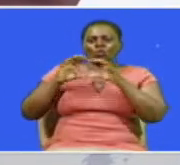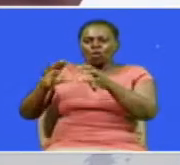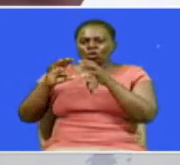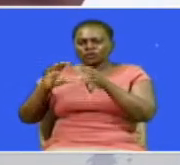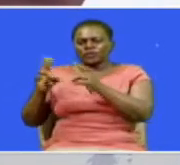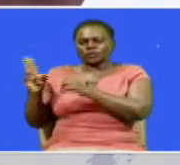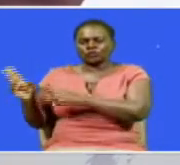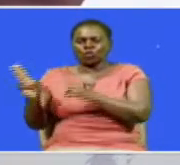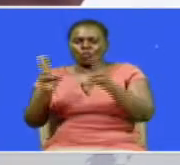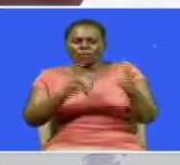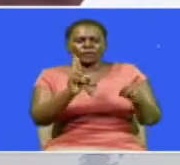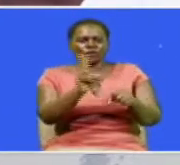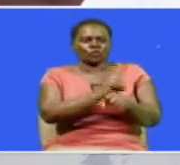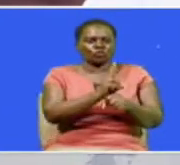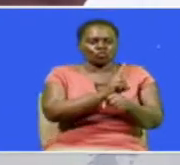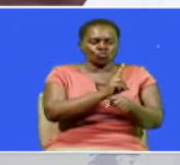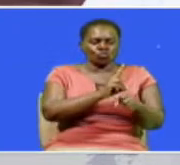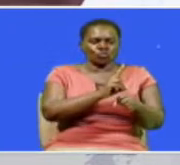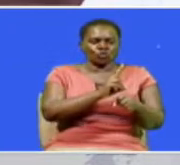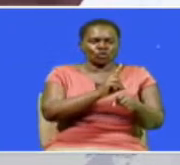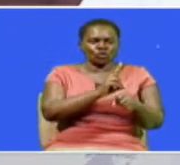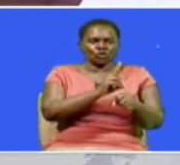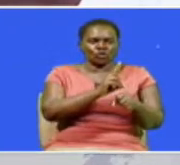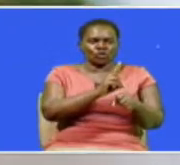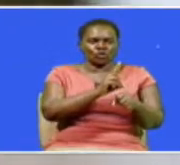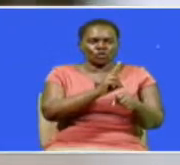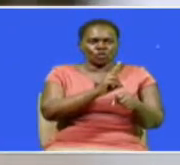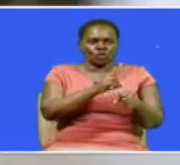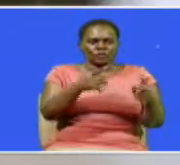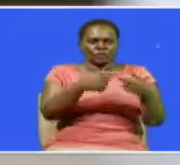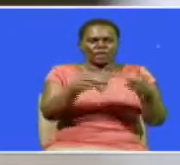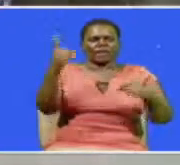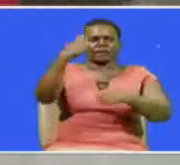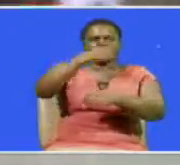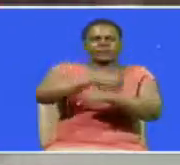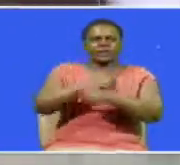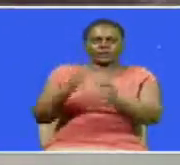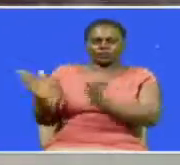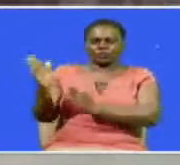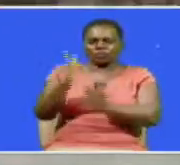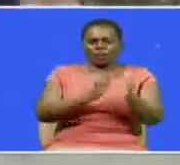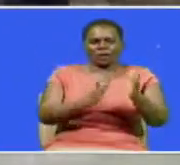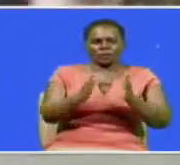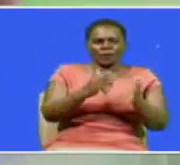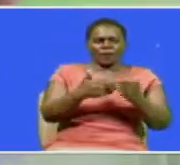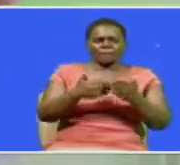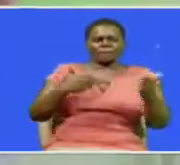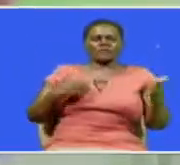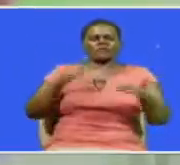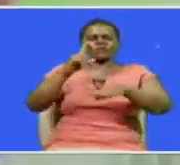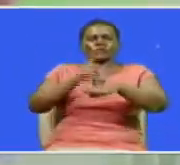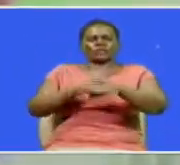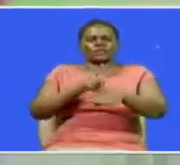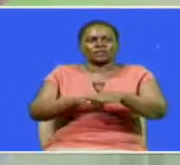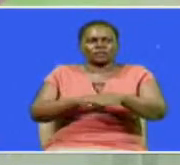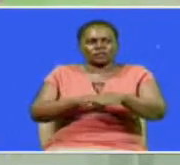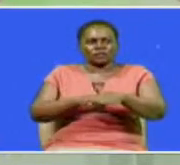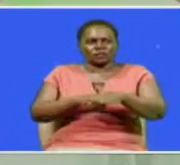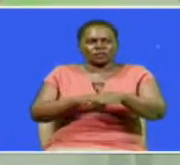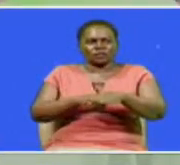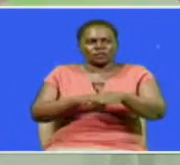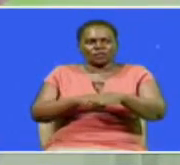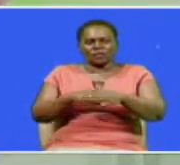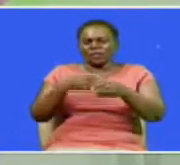we normally use the league kickoff date to plan for our pre-season. Foremost, nashukuru God kwa